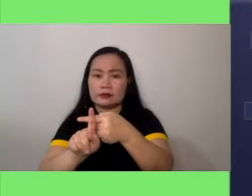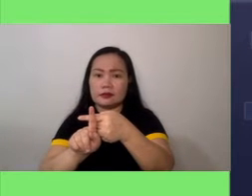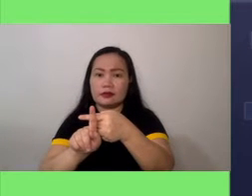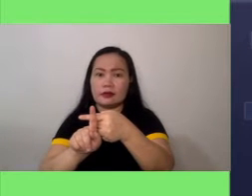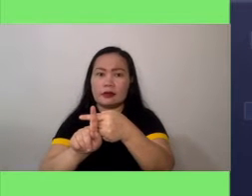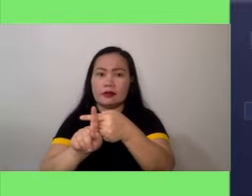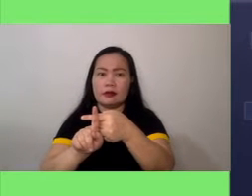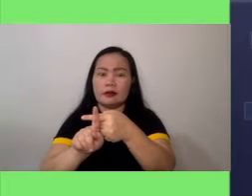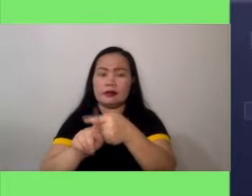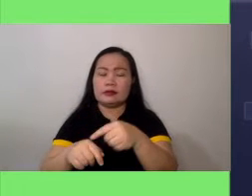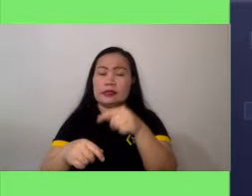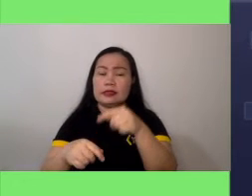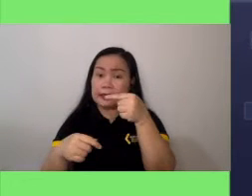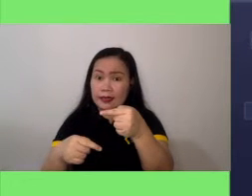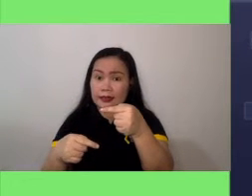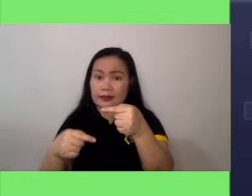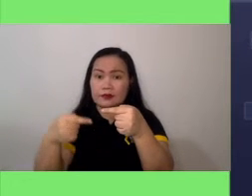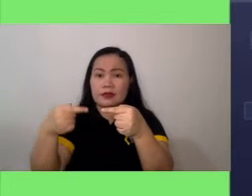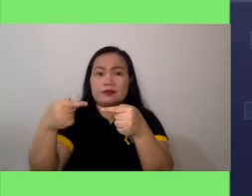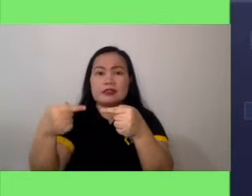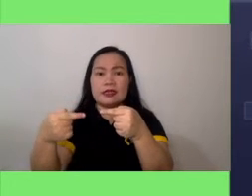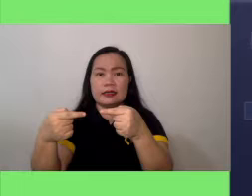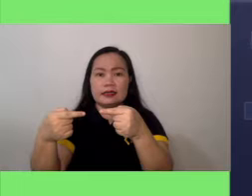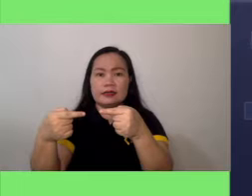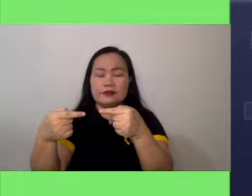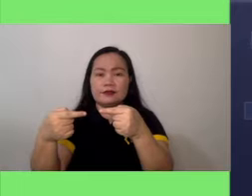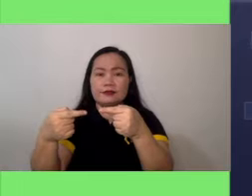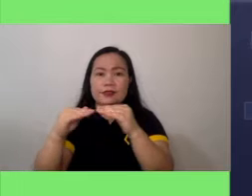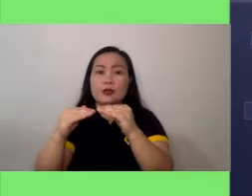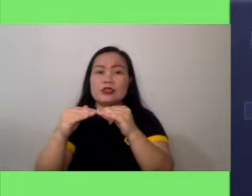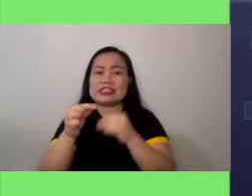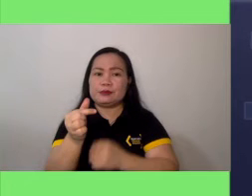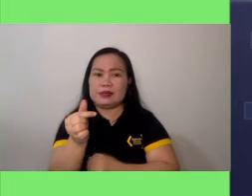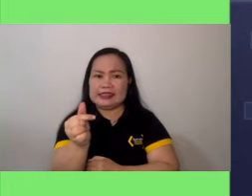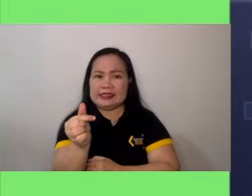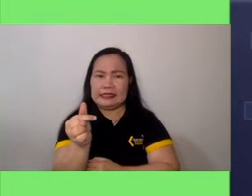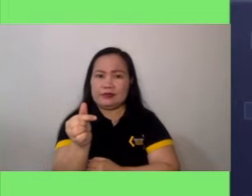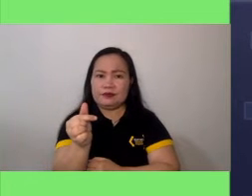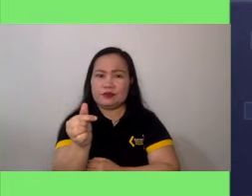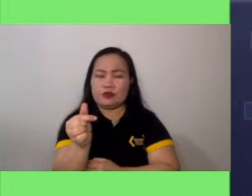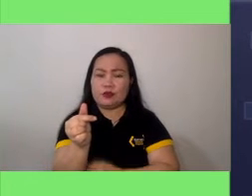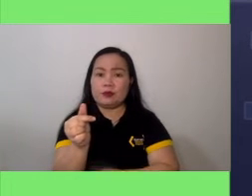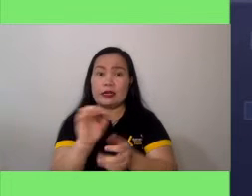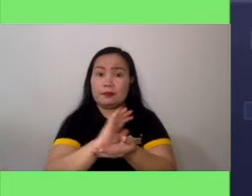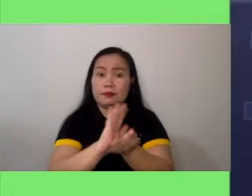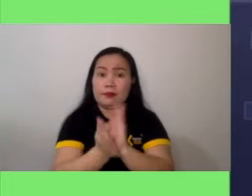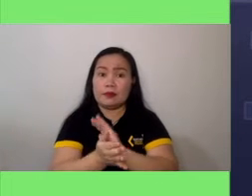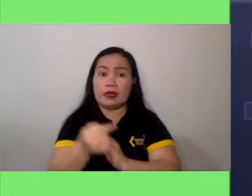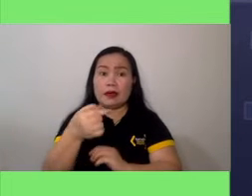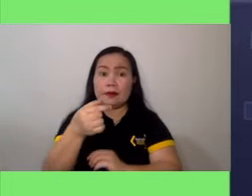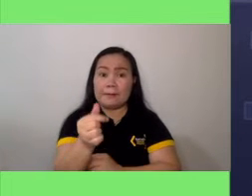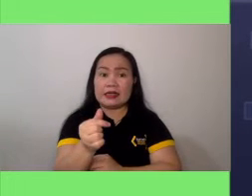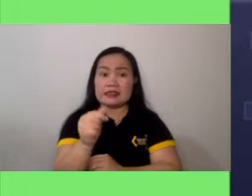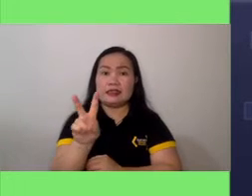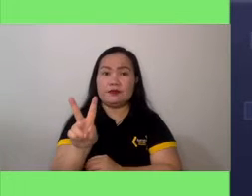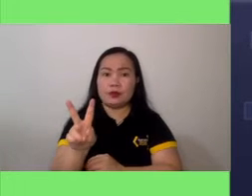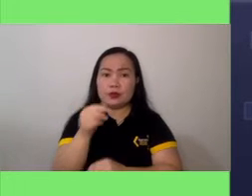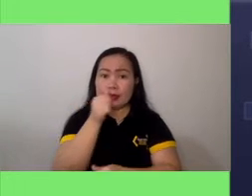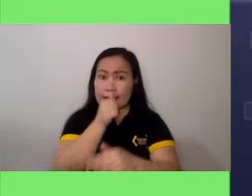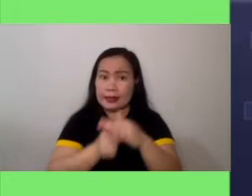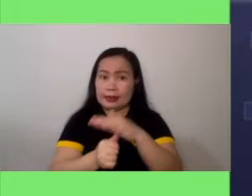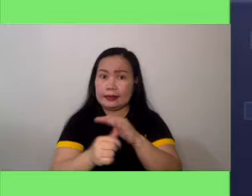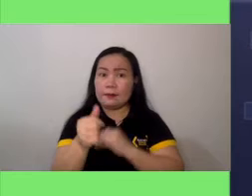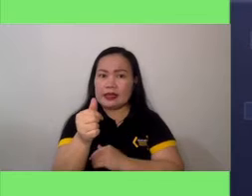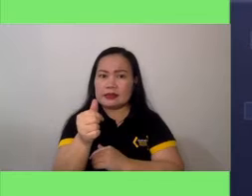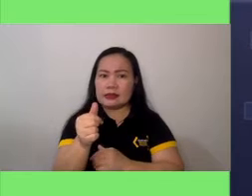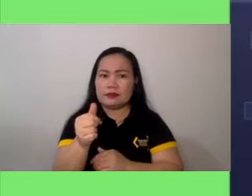So, negative times, parang may 1 yan dito. Okay? So, negative 1 times negative 2, positive 2. Okay? So,